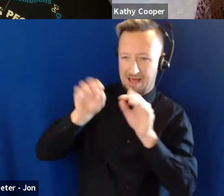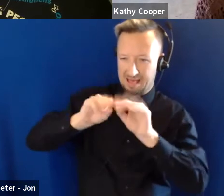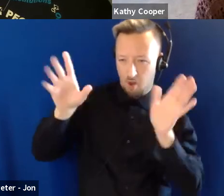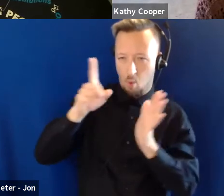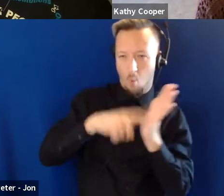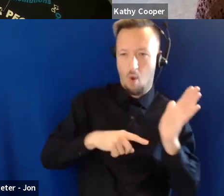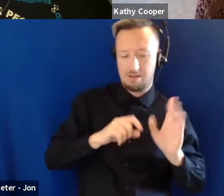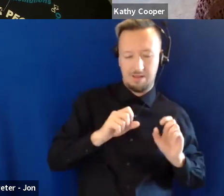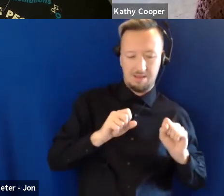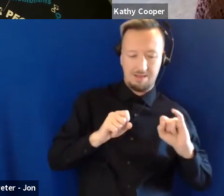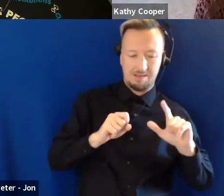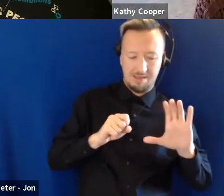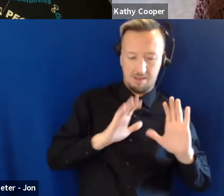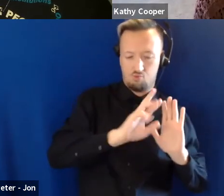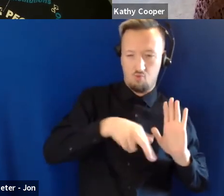Oh, well,